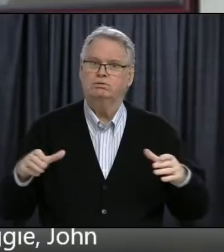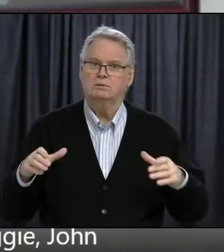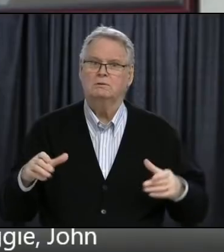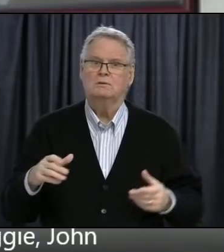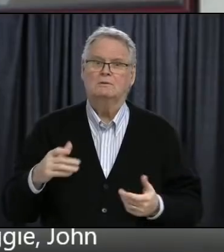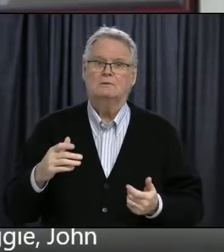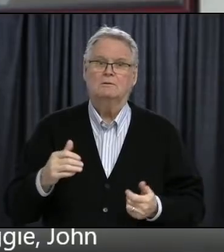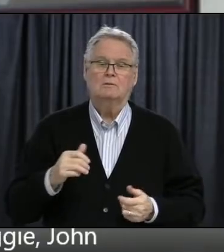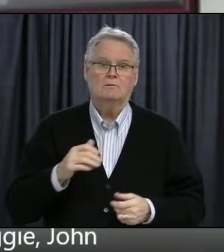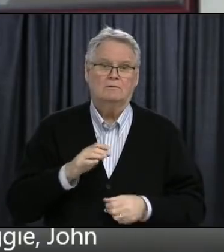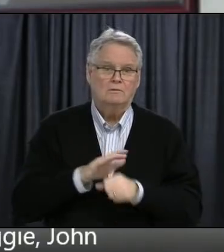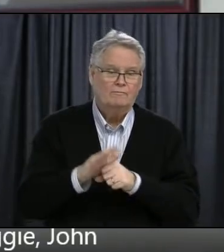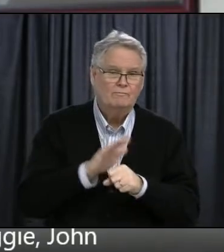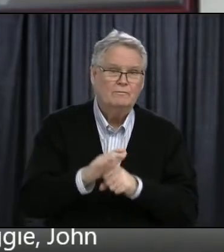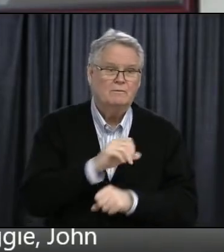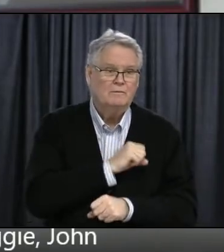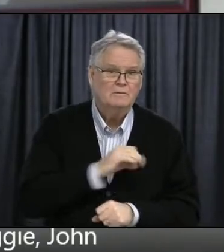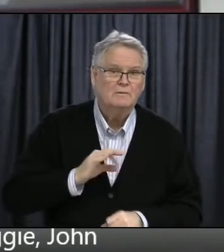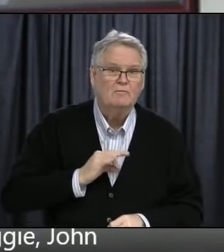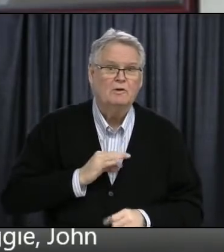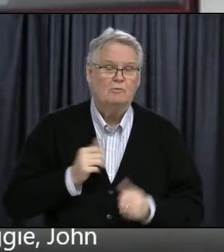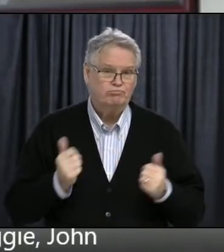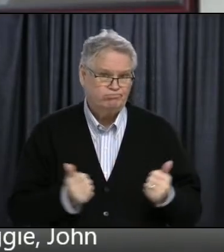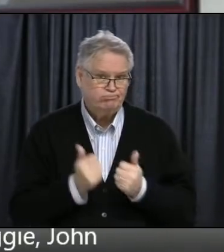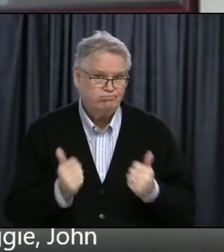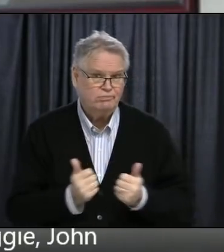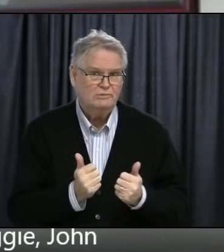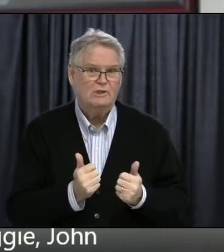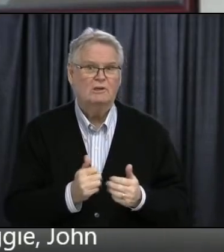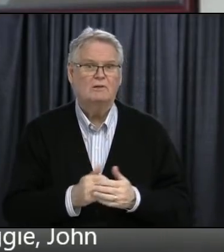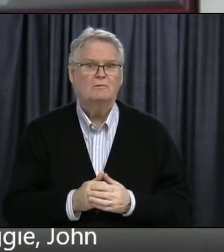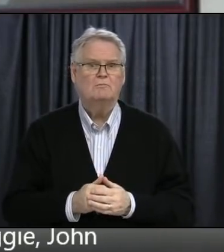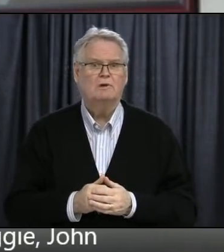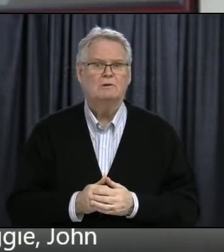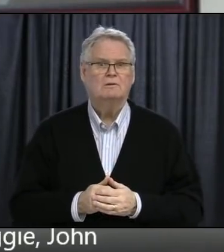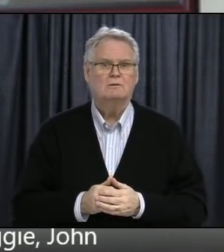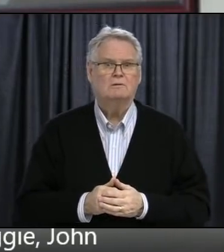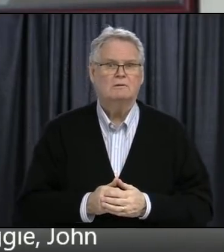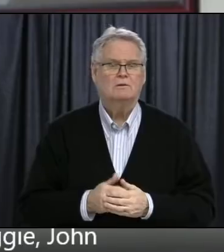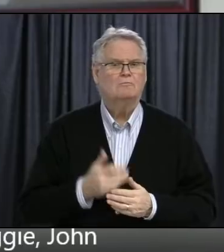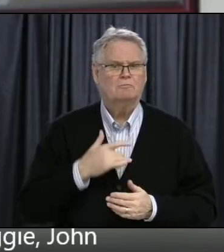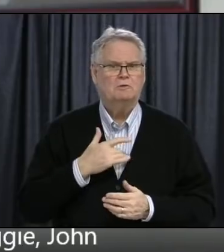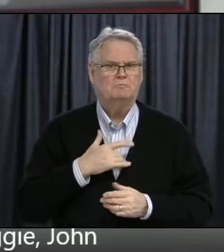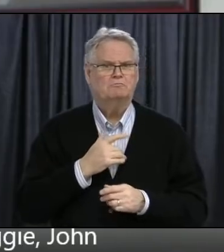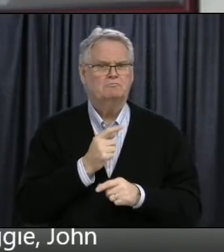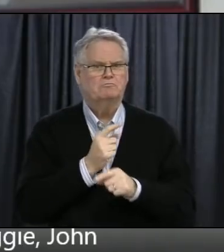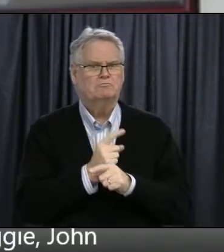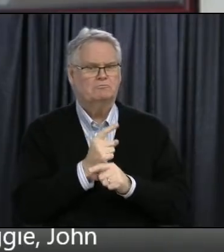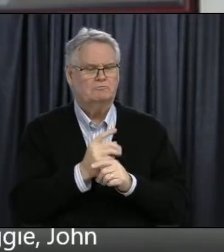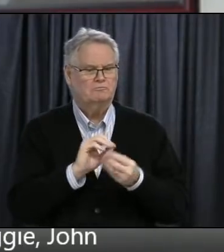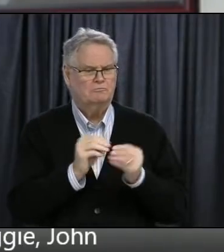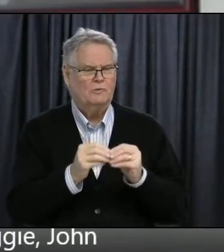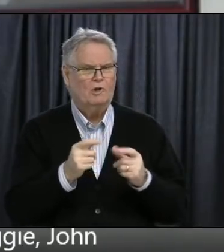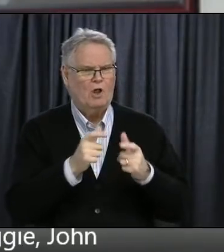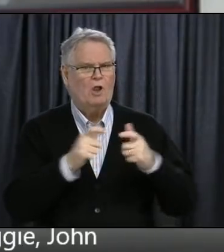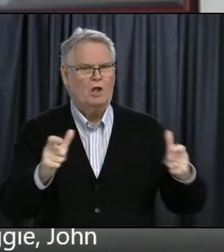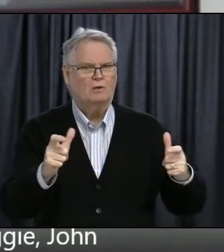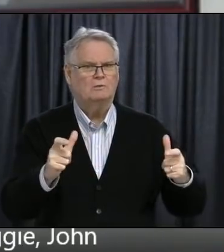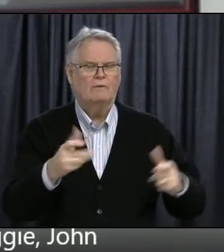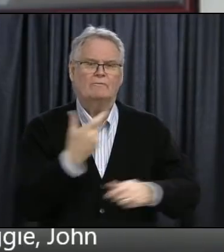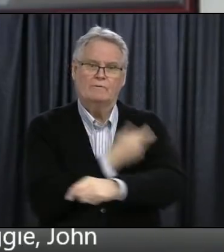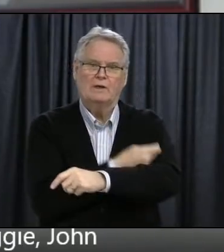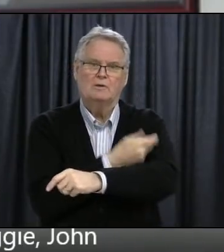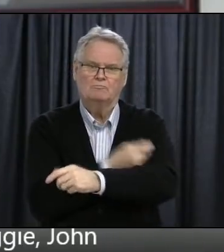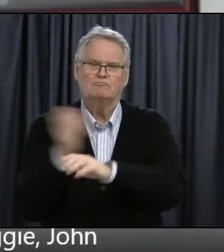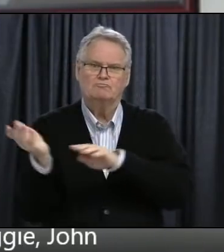Certainly, it's a good question, and the short answer is yes, we do. We have a very good public health system set up for